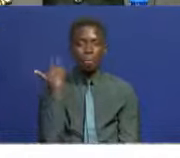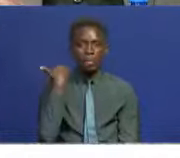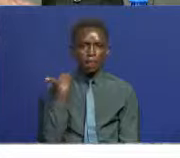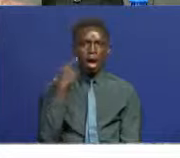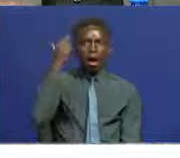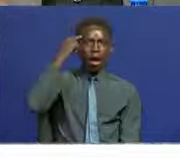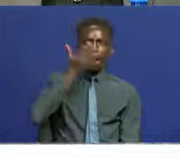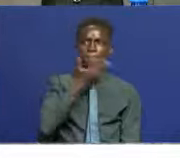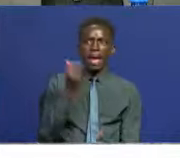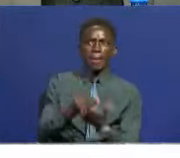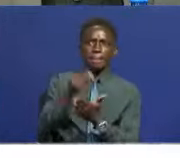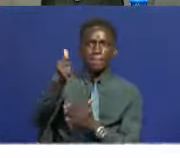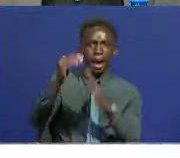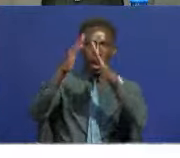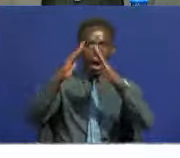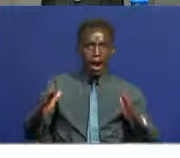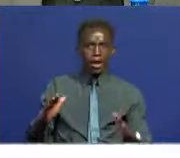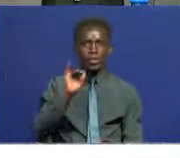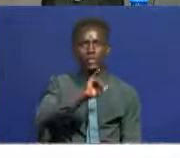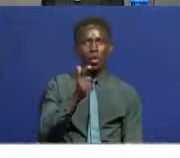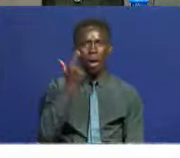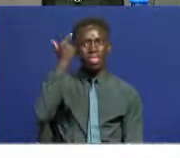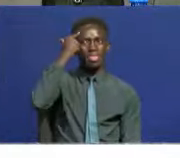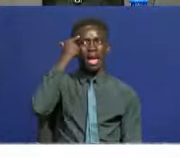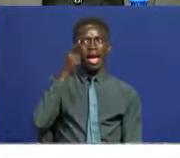thought that they have secured